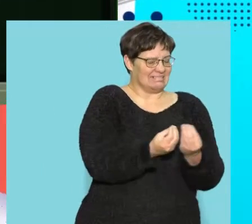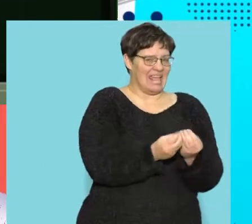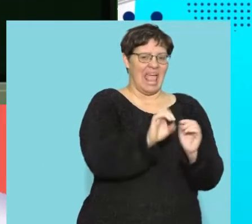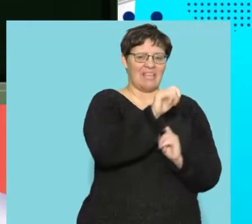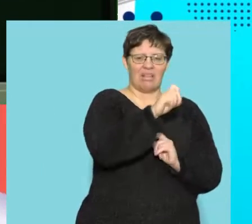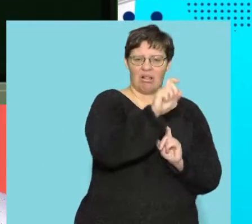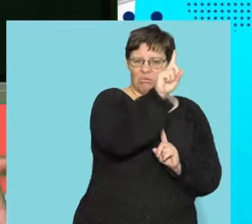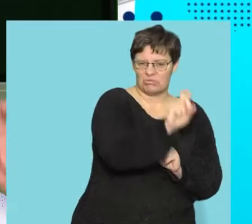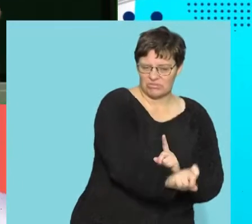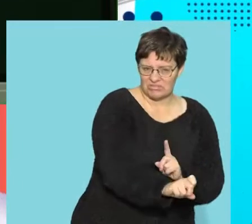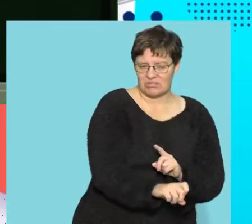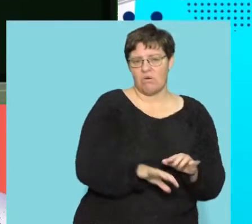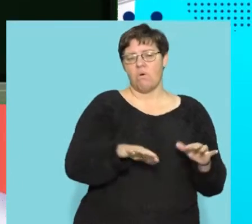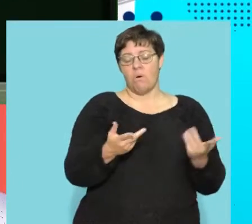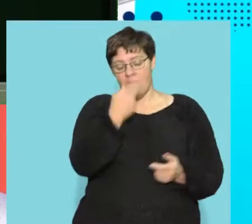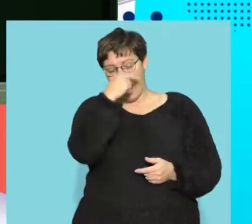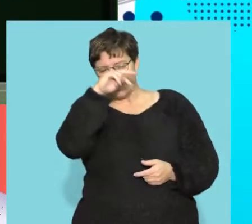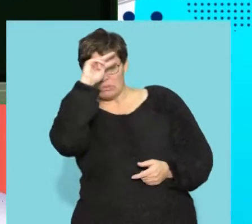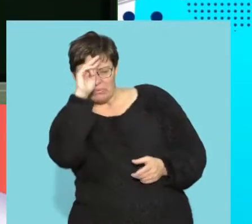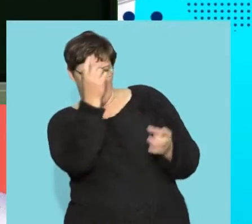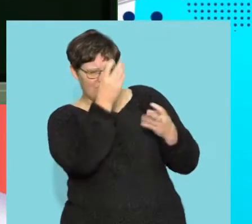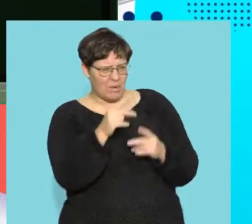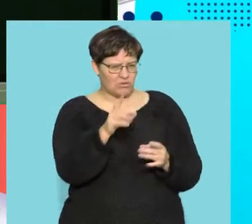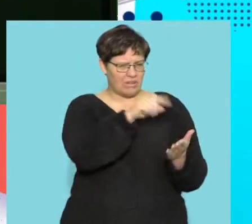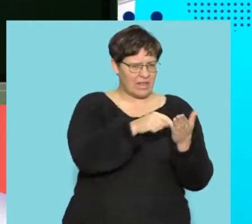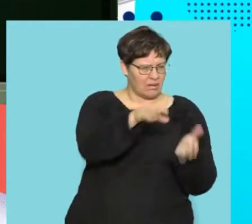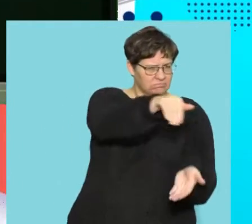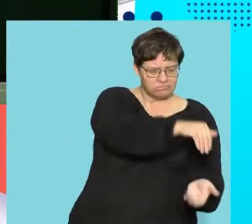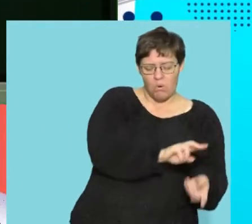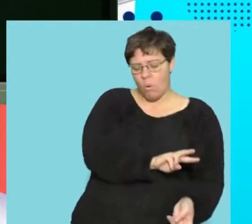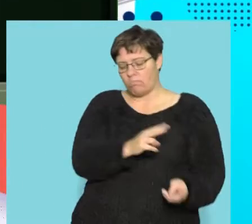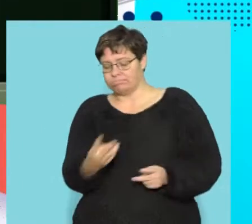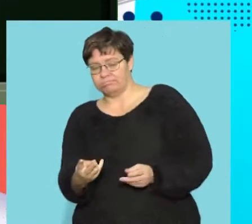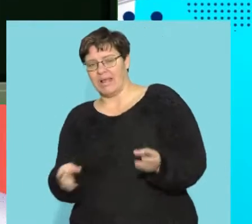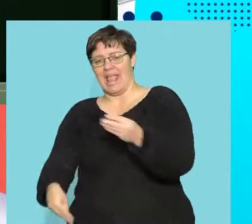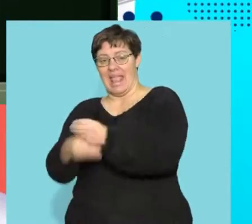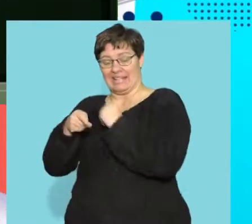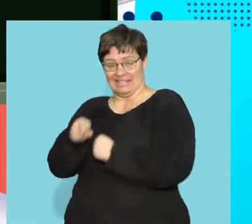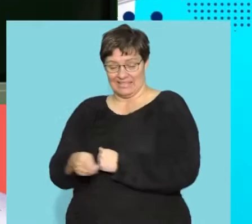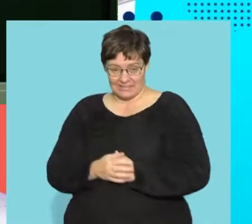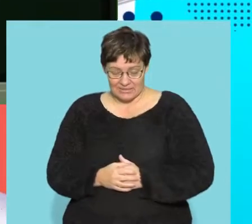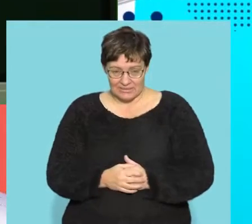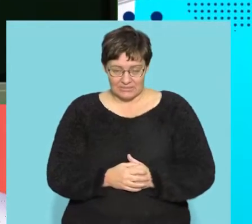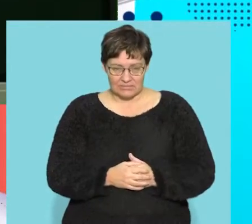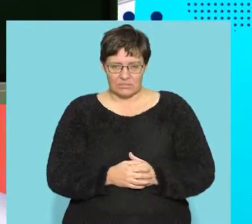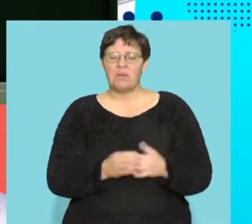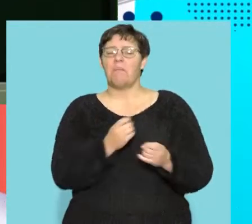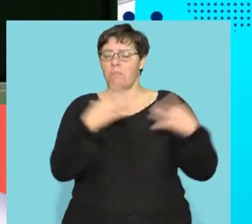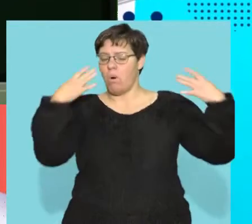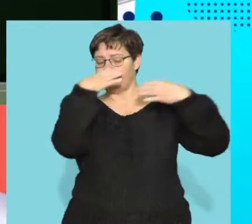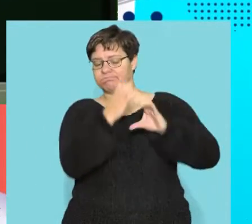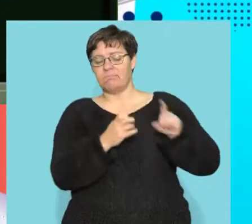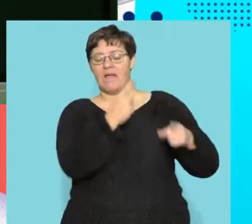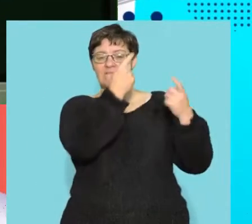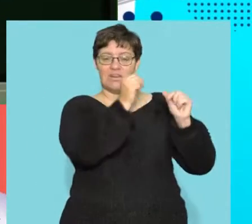include ethical questions, interpretive data response questions, etc. Right? But remember, paper